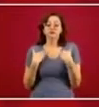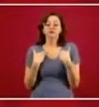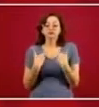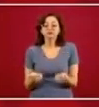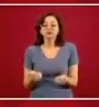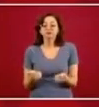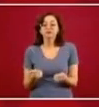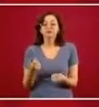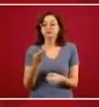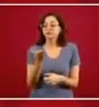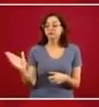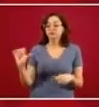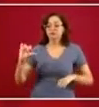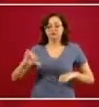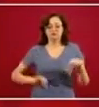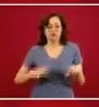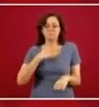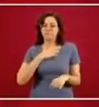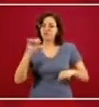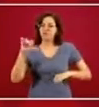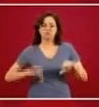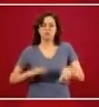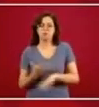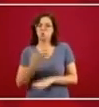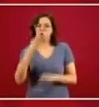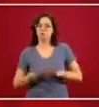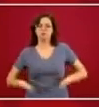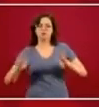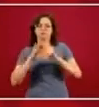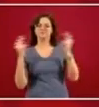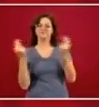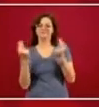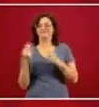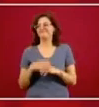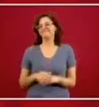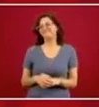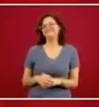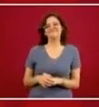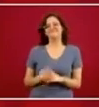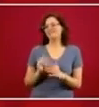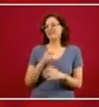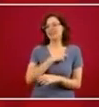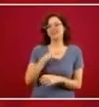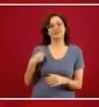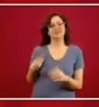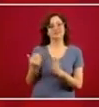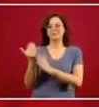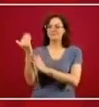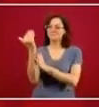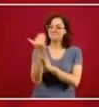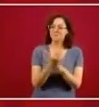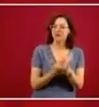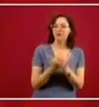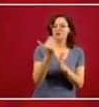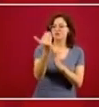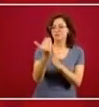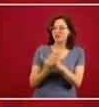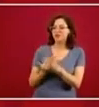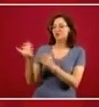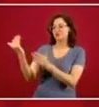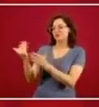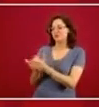like to ask for the help of the private sector as well. And we